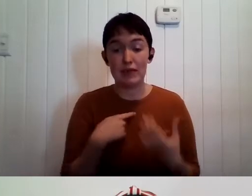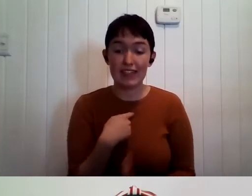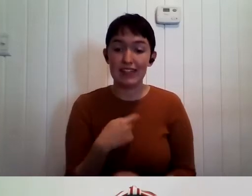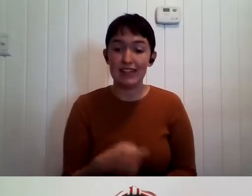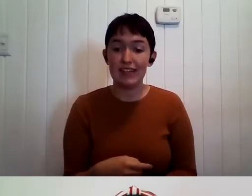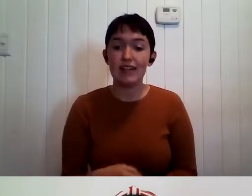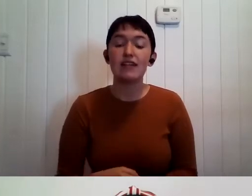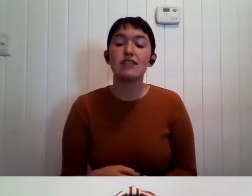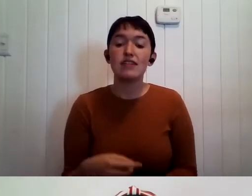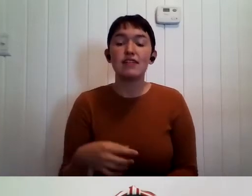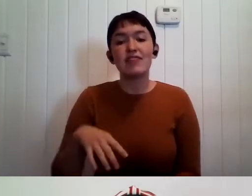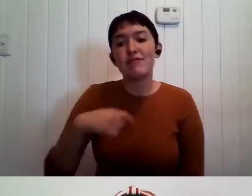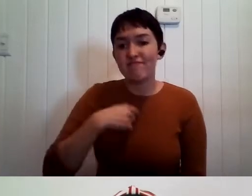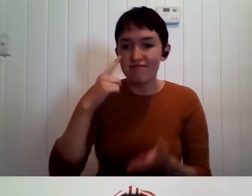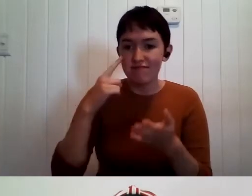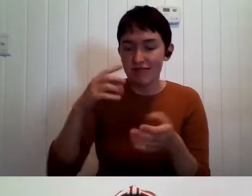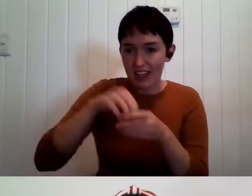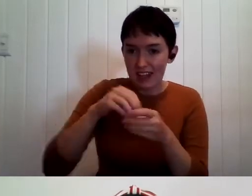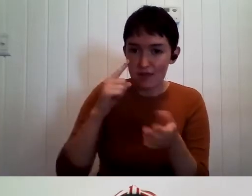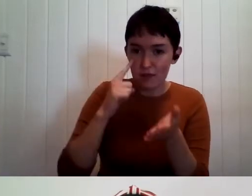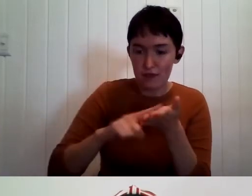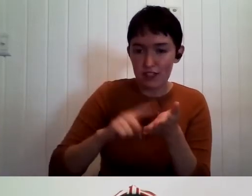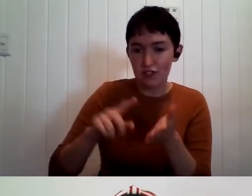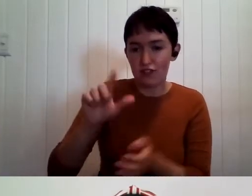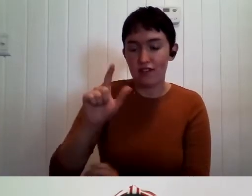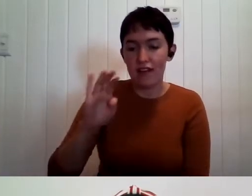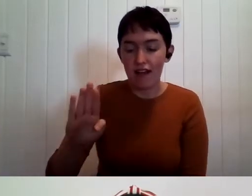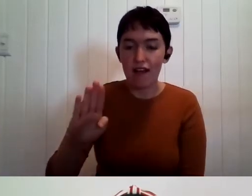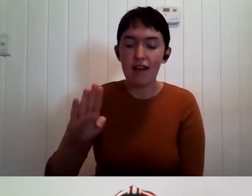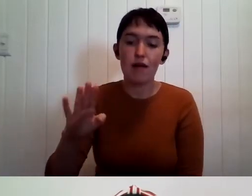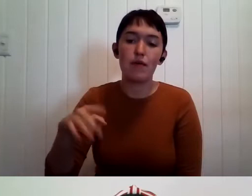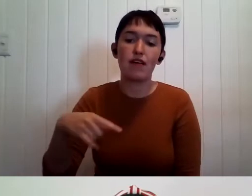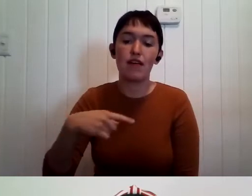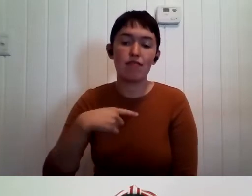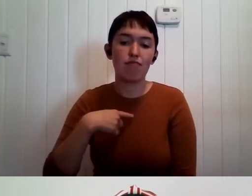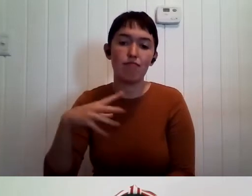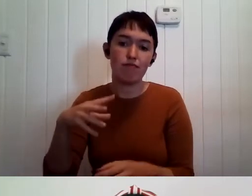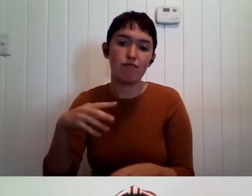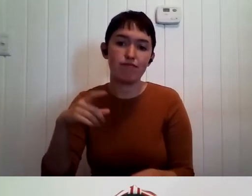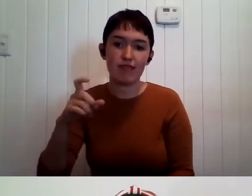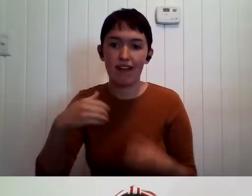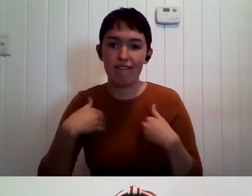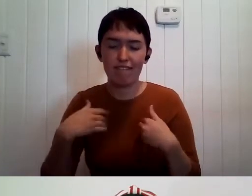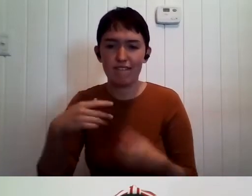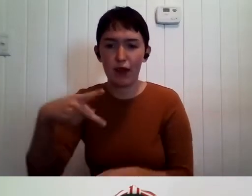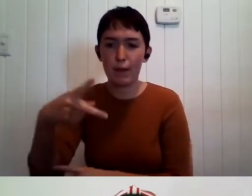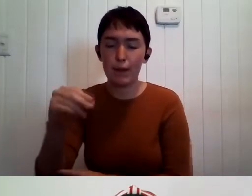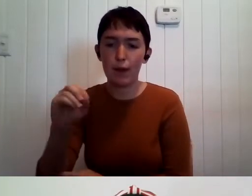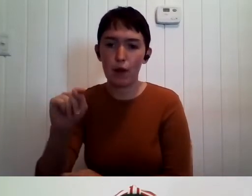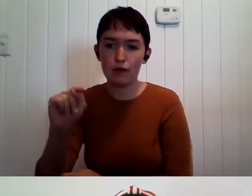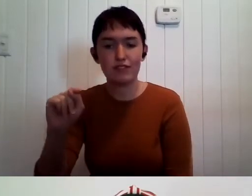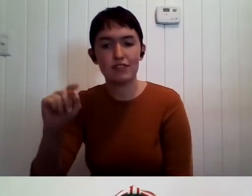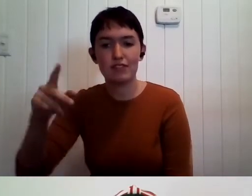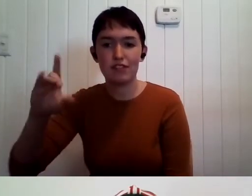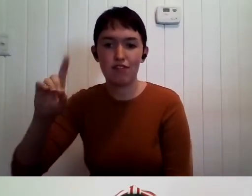a research lab in college and I had a postdoc, Guillaume, and he was like one of those first people that said, oh, you know what, you